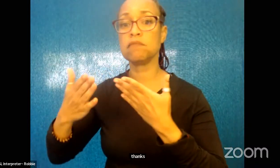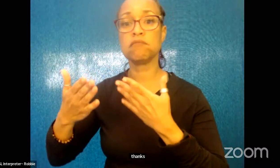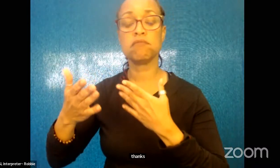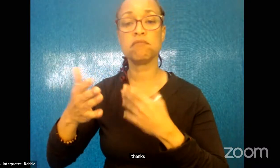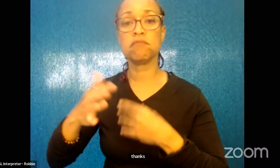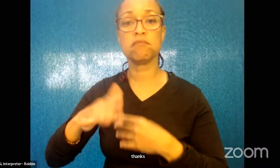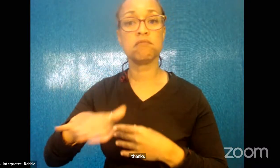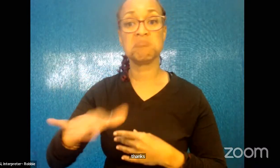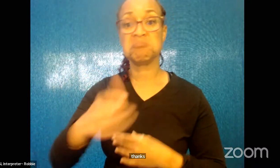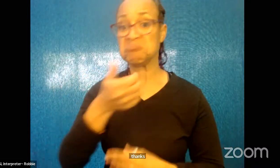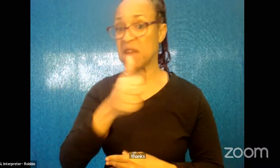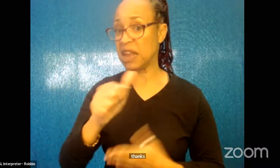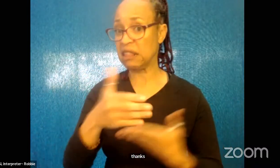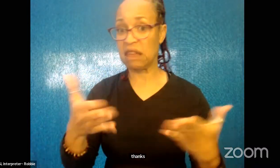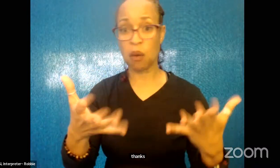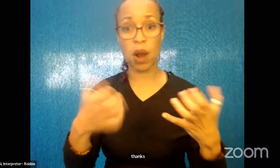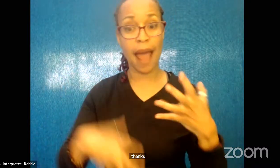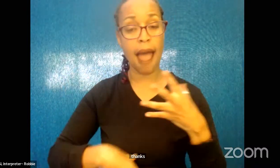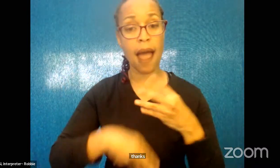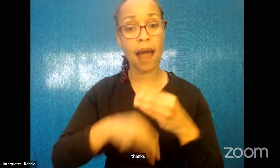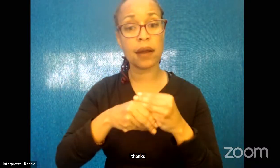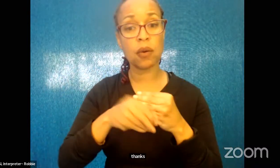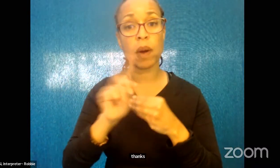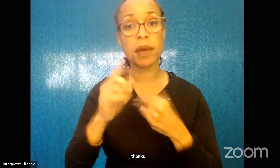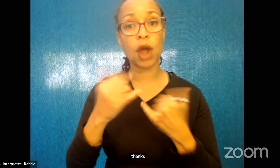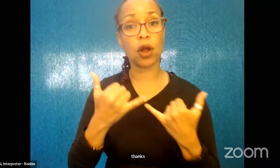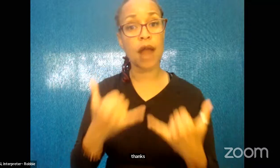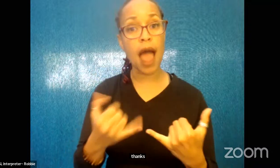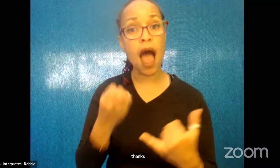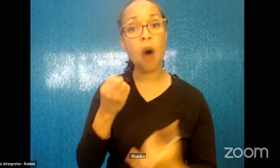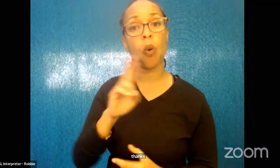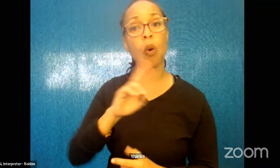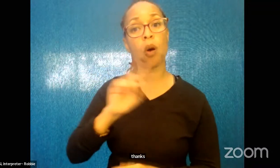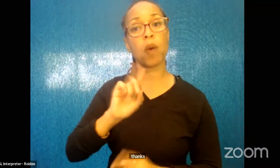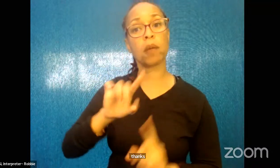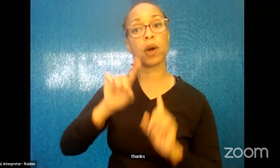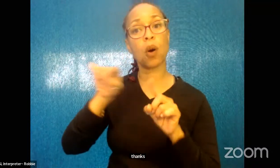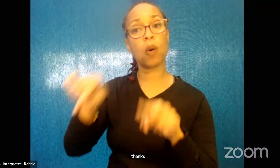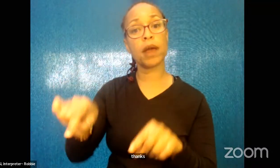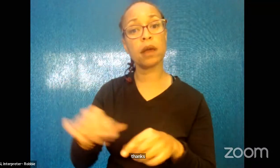want to add anything to sort of where we are, where we think we're headed with all this?